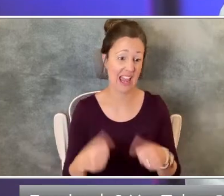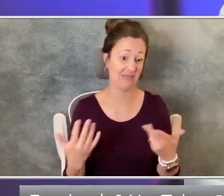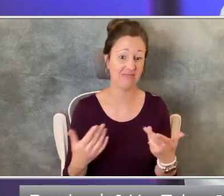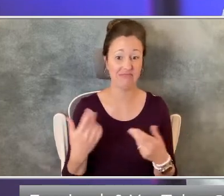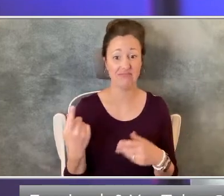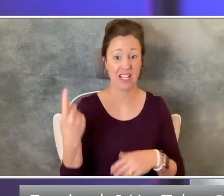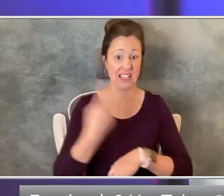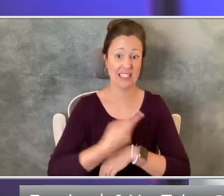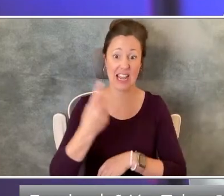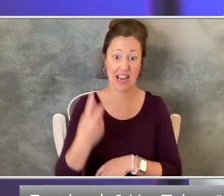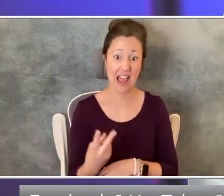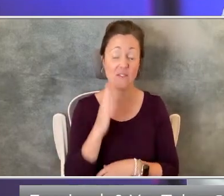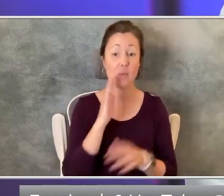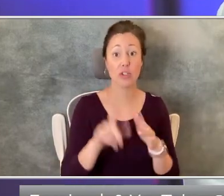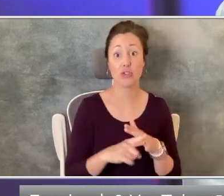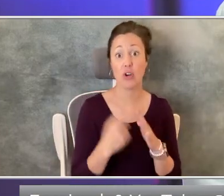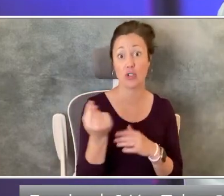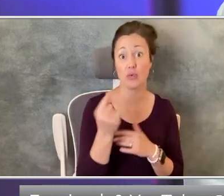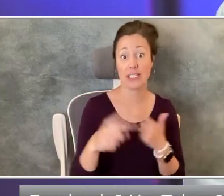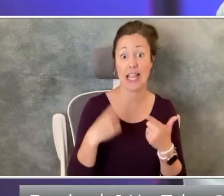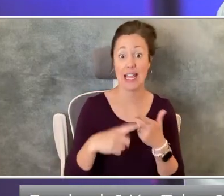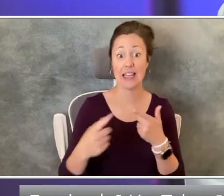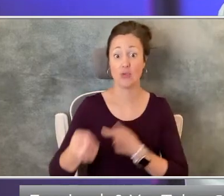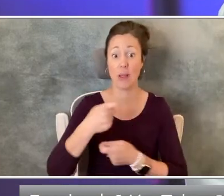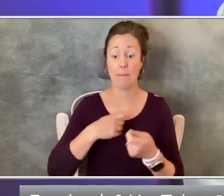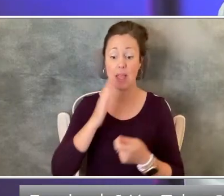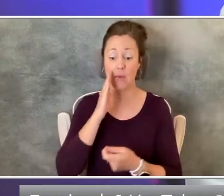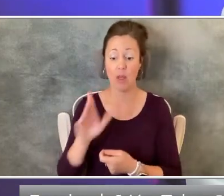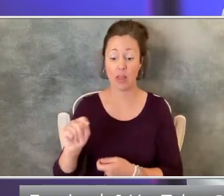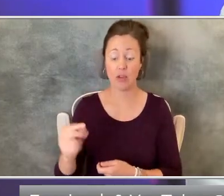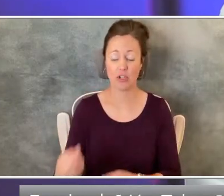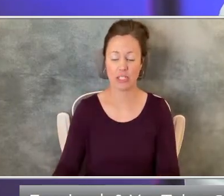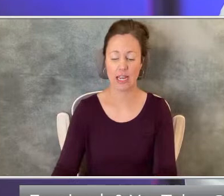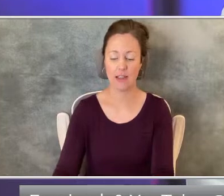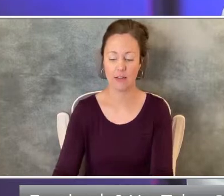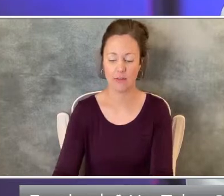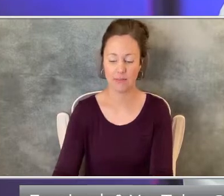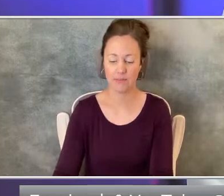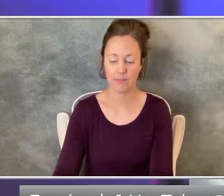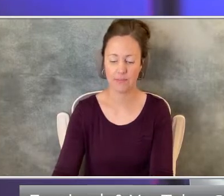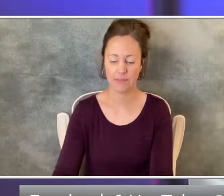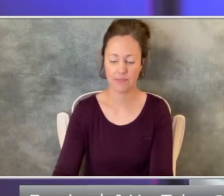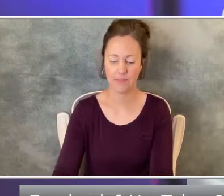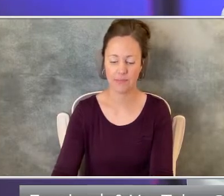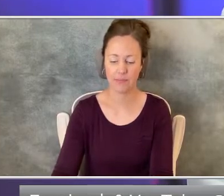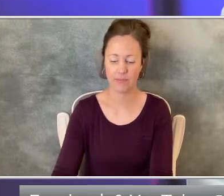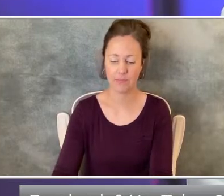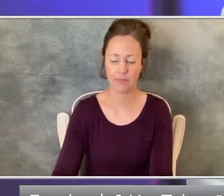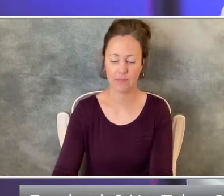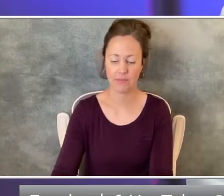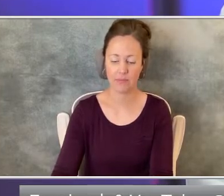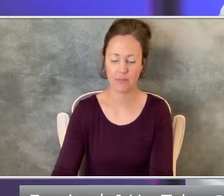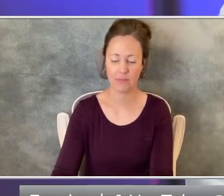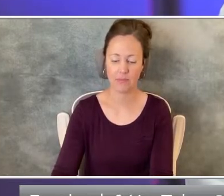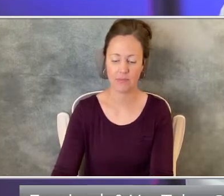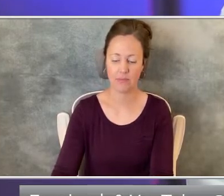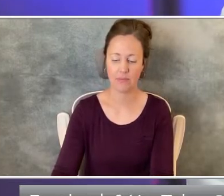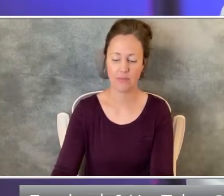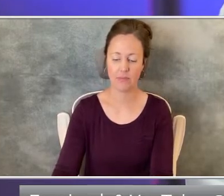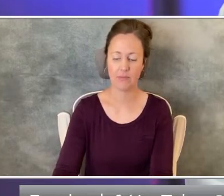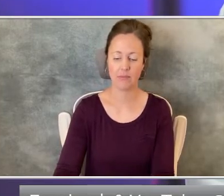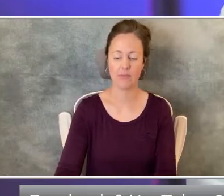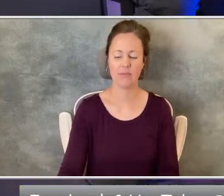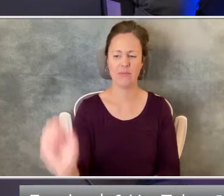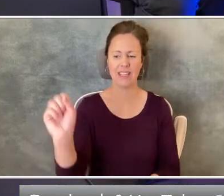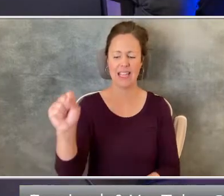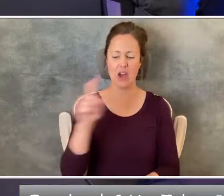on a Tuesday and the transplant will go on Time Thursday. Keeps on changing. Yeah. Right. So you get a one time, you take them to OR and then it gets delayed